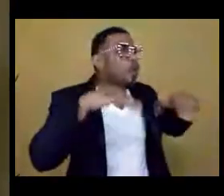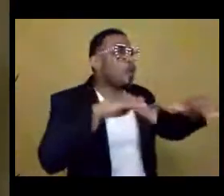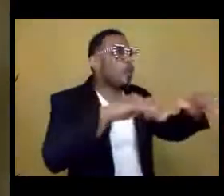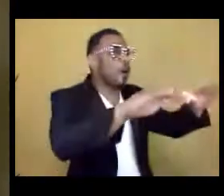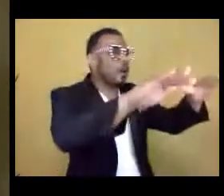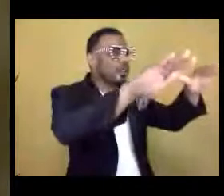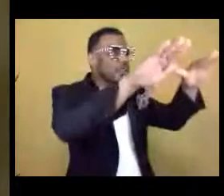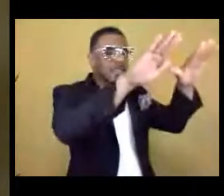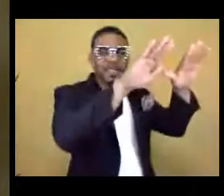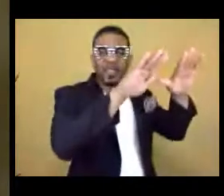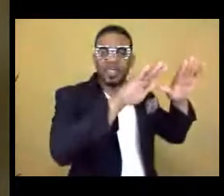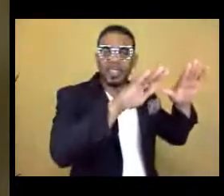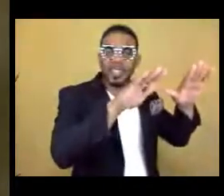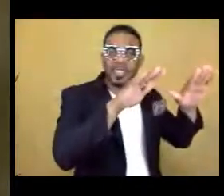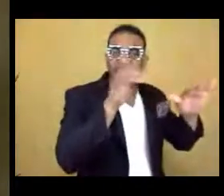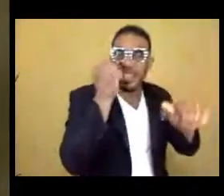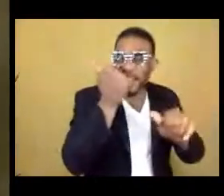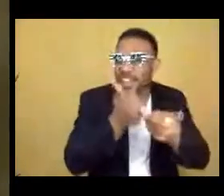way. Every